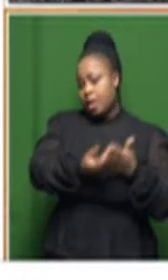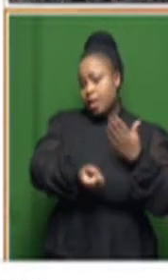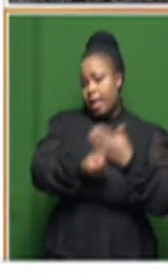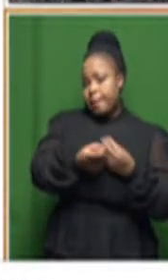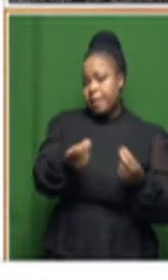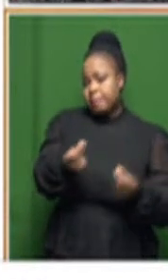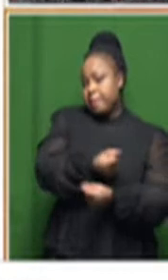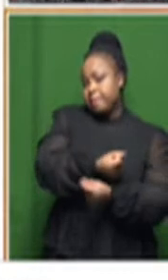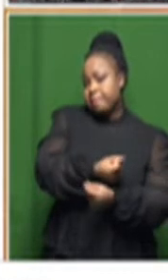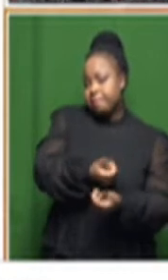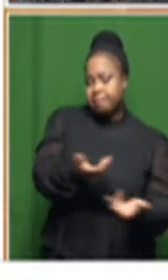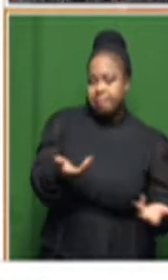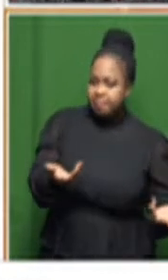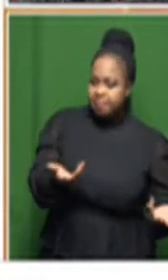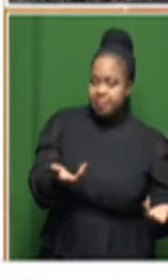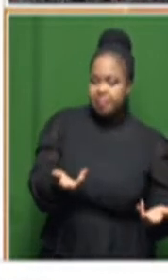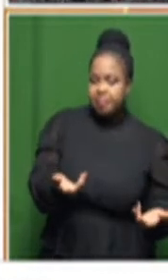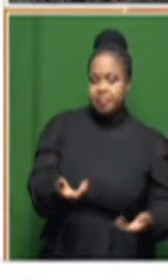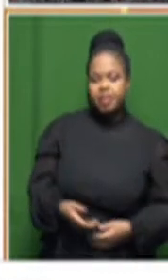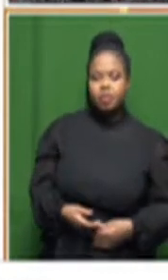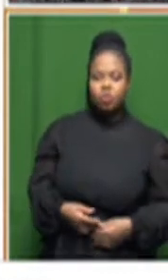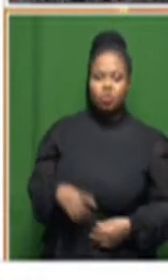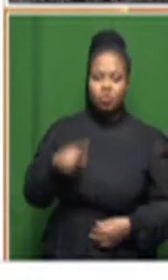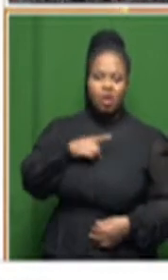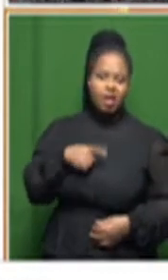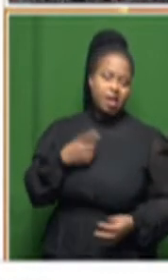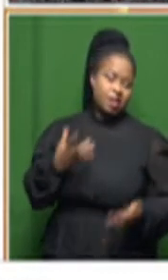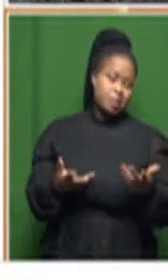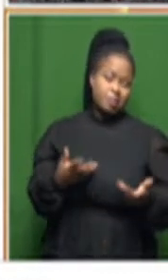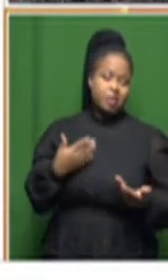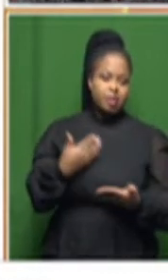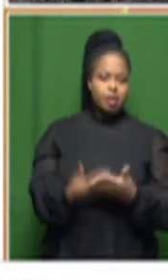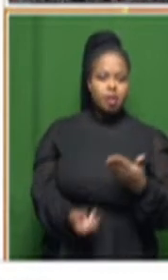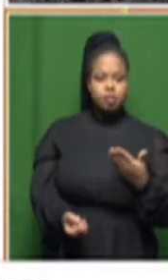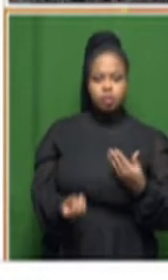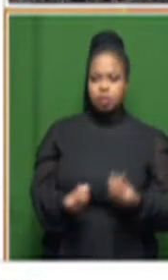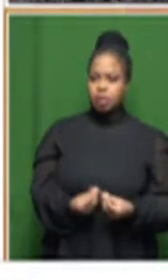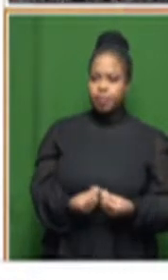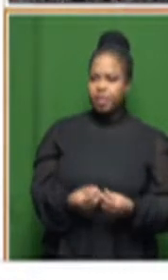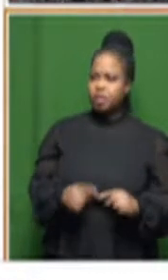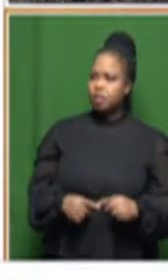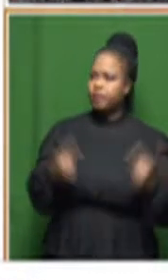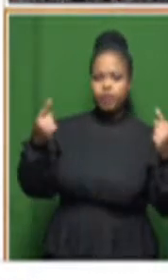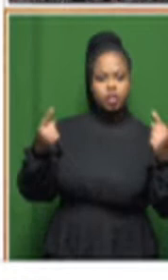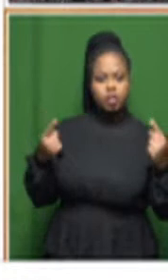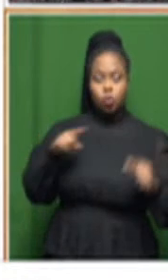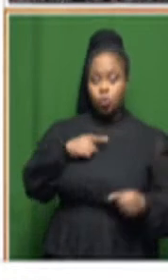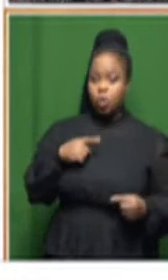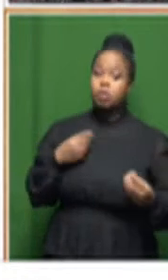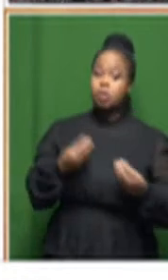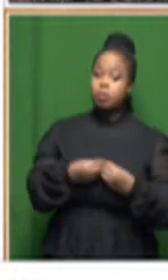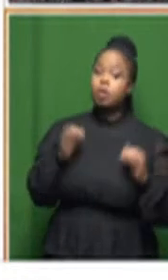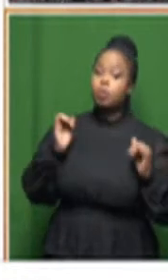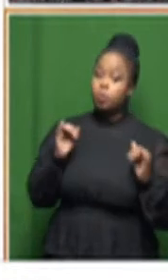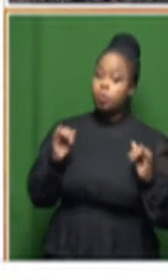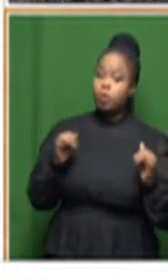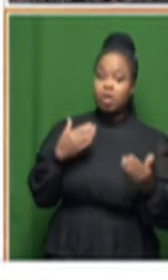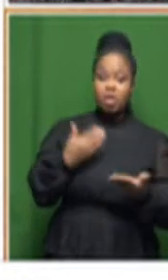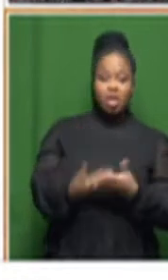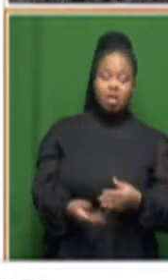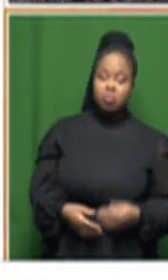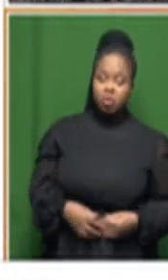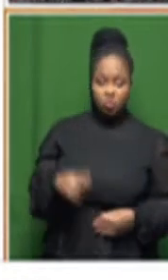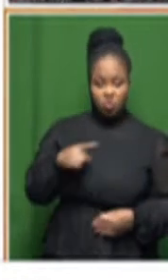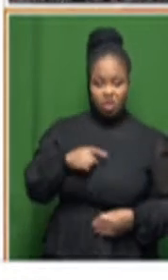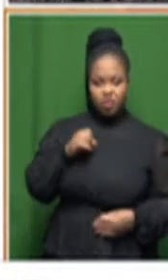to the vaccine. There could be something else wrong with them, something very serious. It could be, for example, if